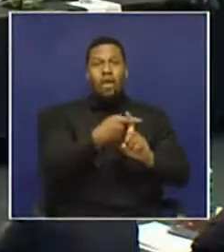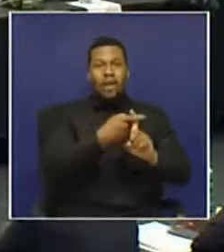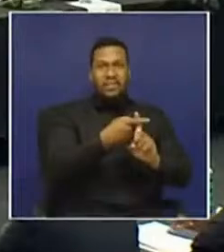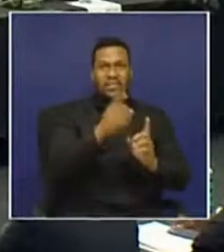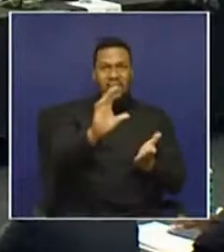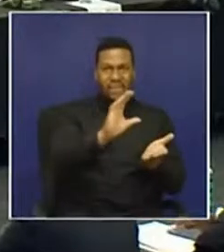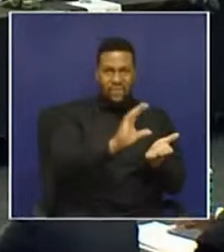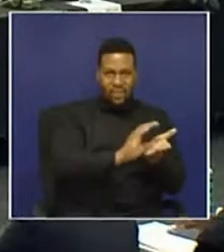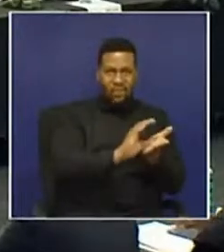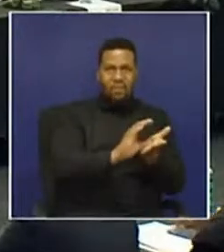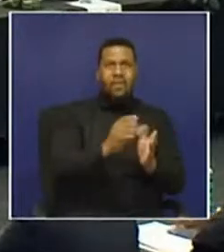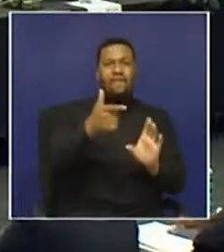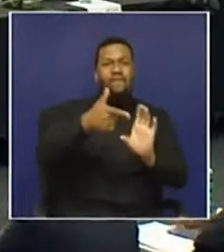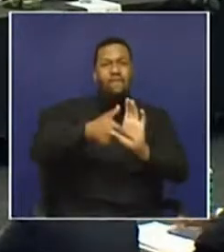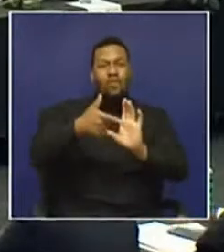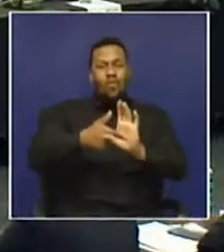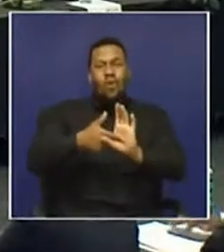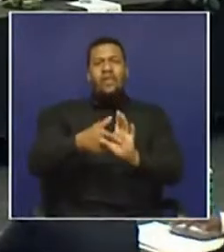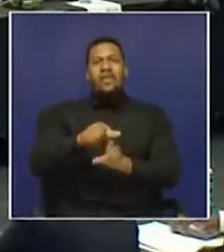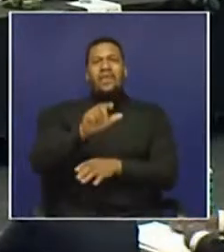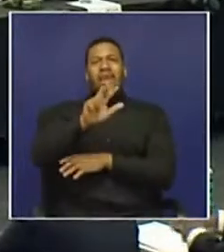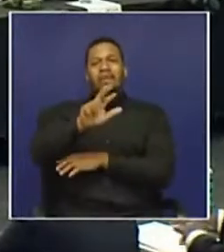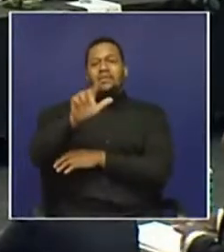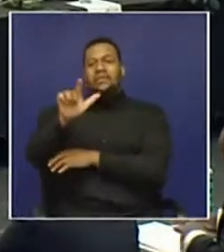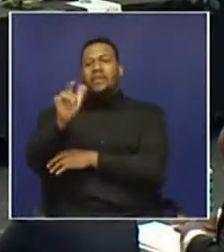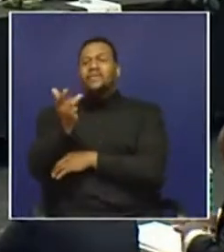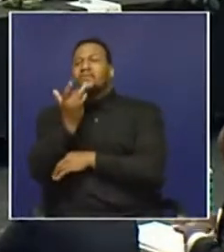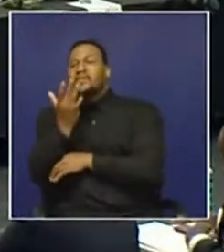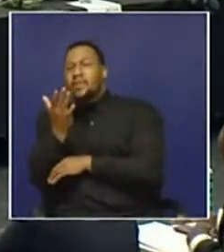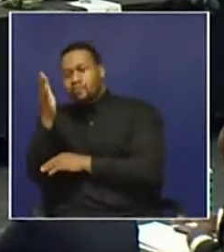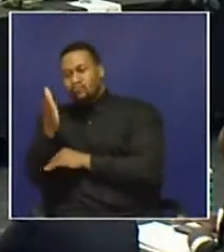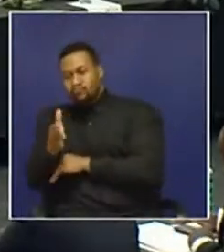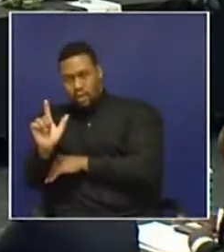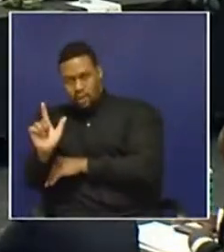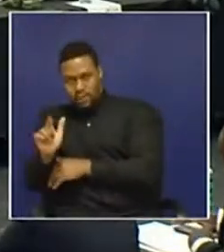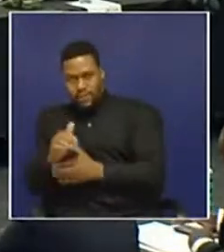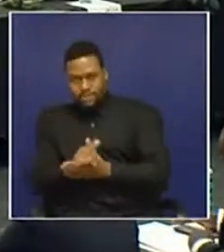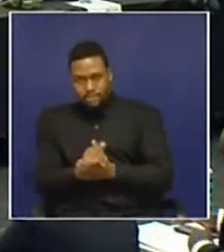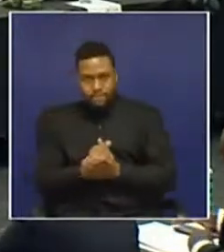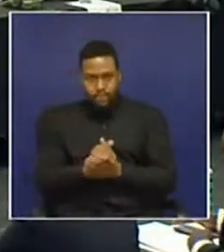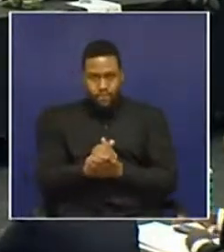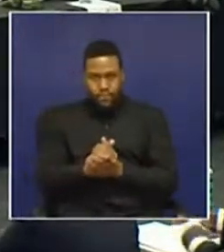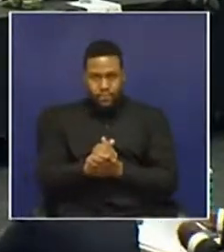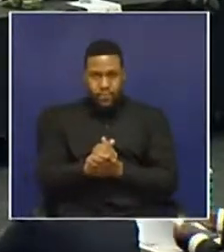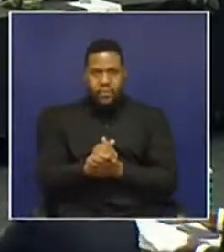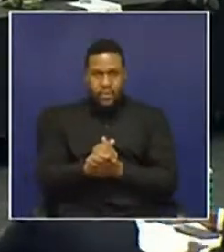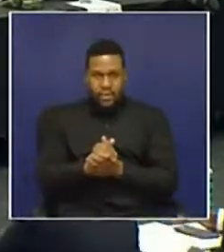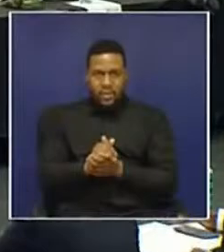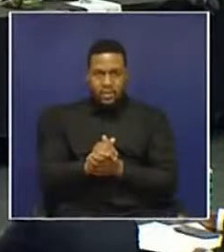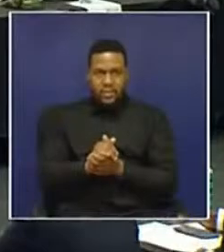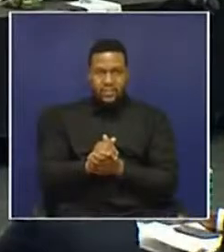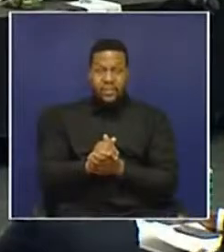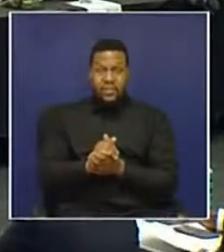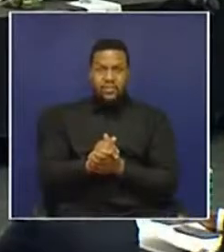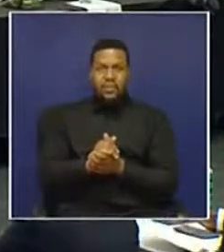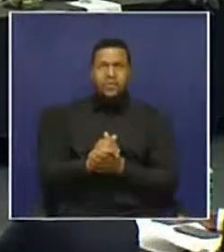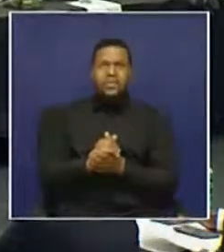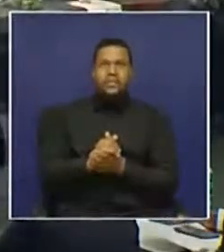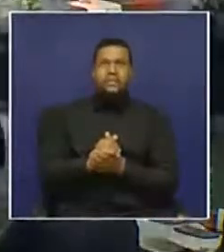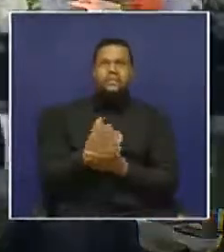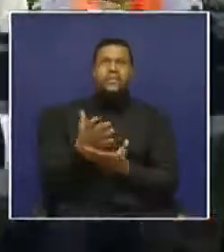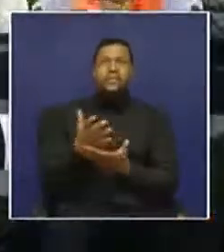litre. Honourable members, the strong revenue collection this year and the overall resilience of the tax